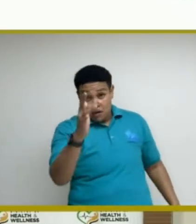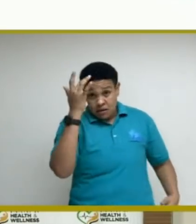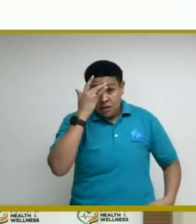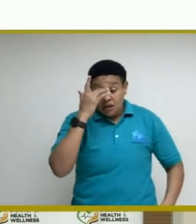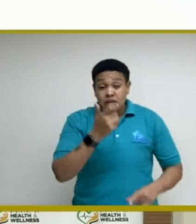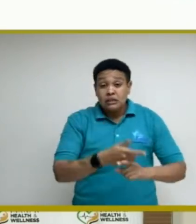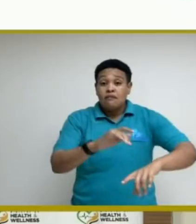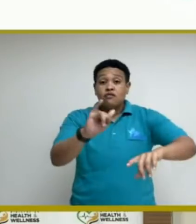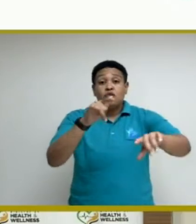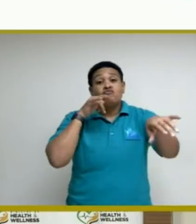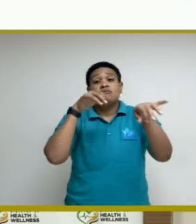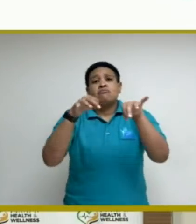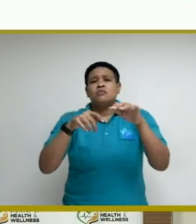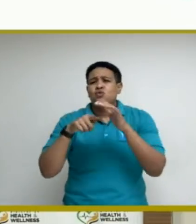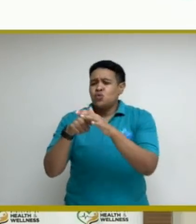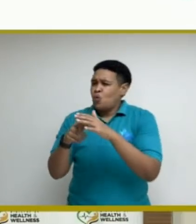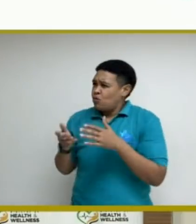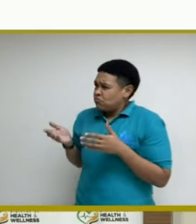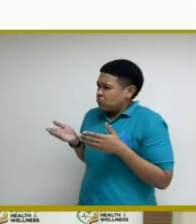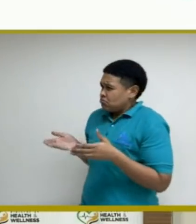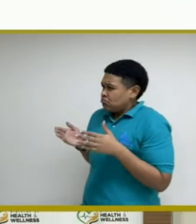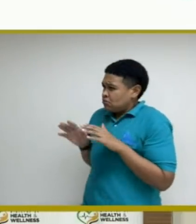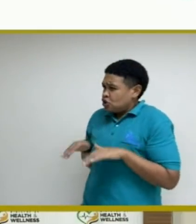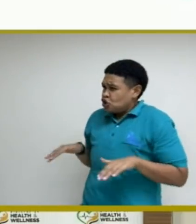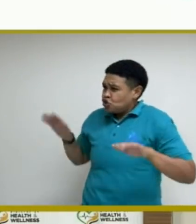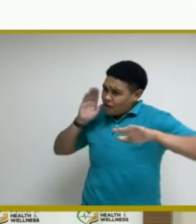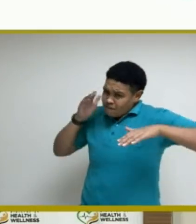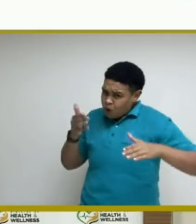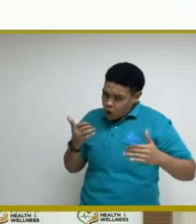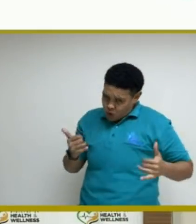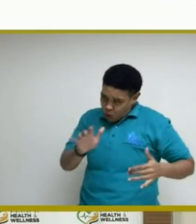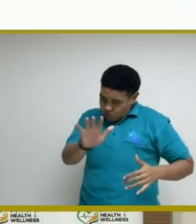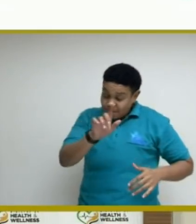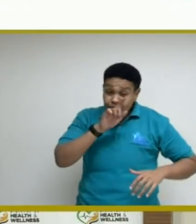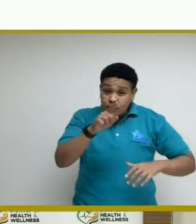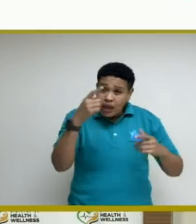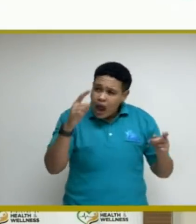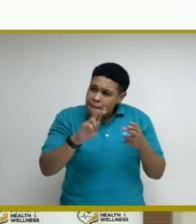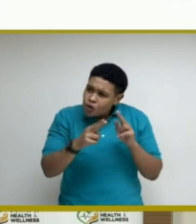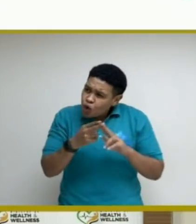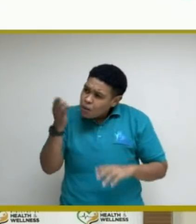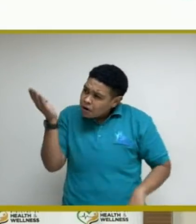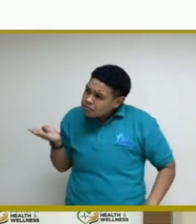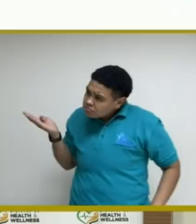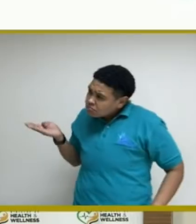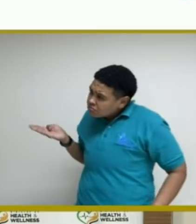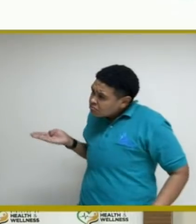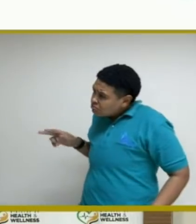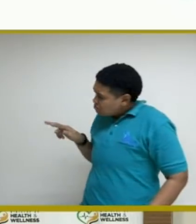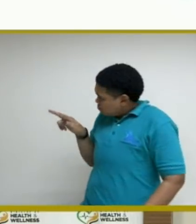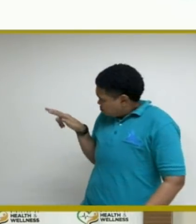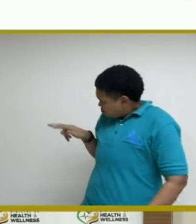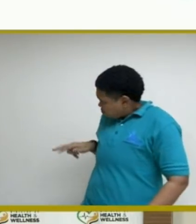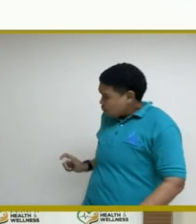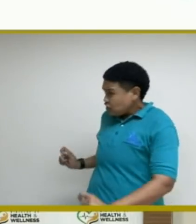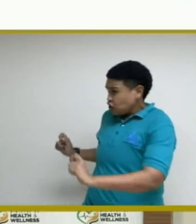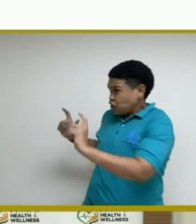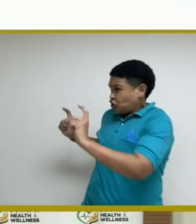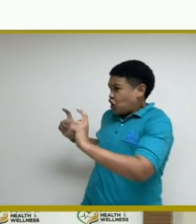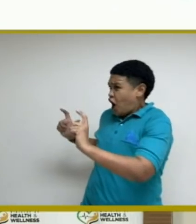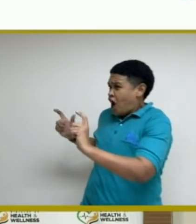Again, just to show what's happening with the children in terms of the cases, on this chart, the